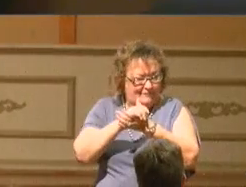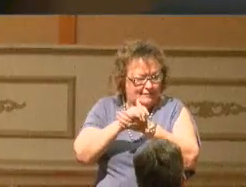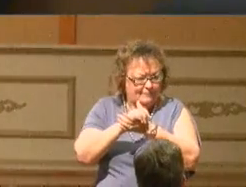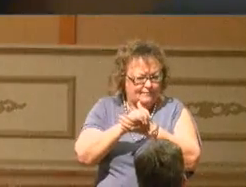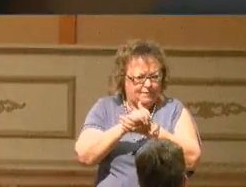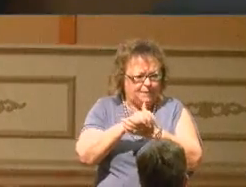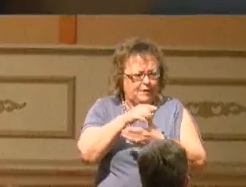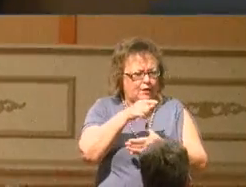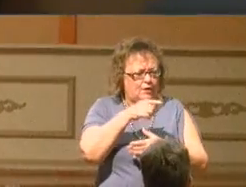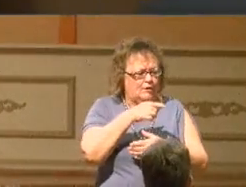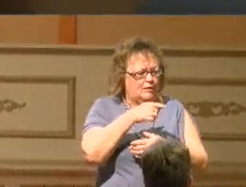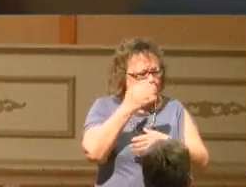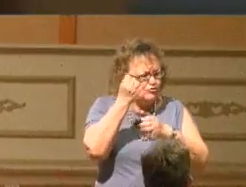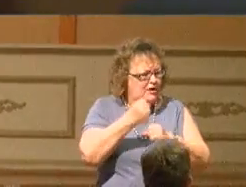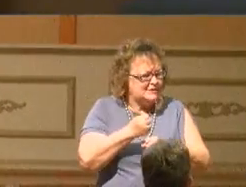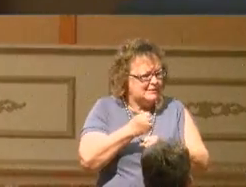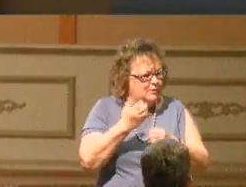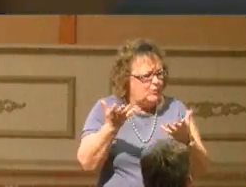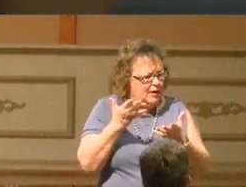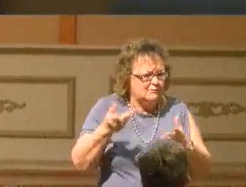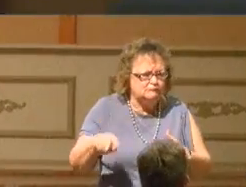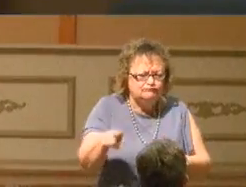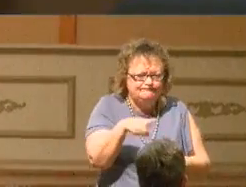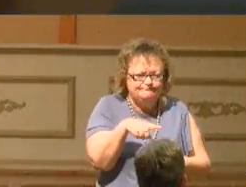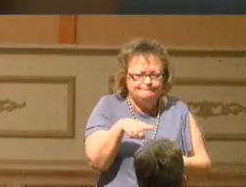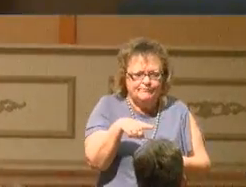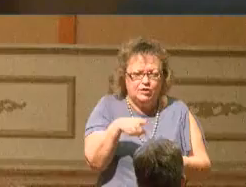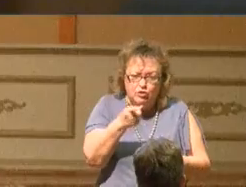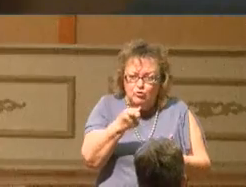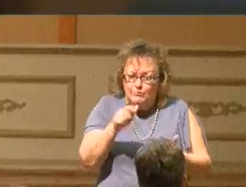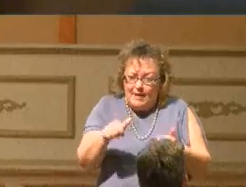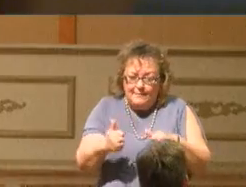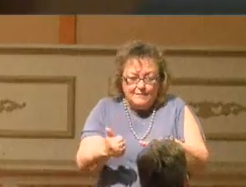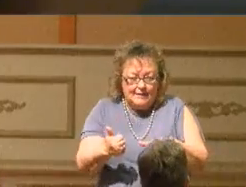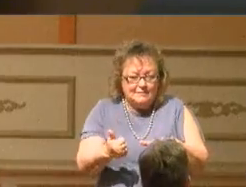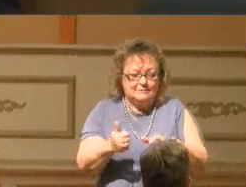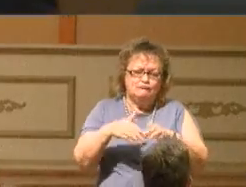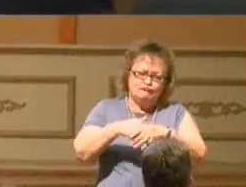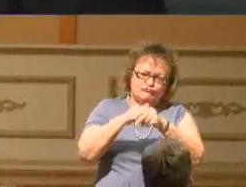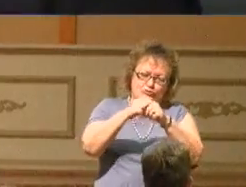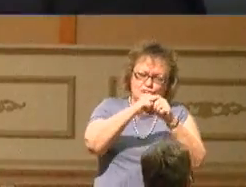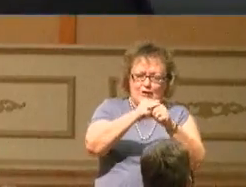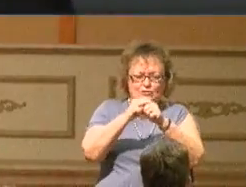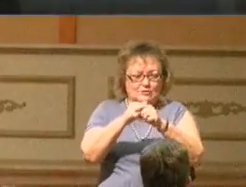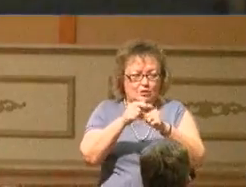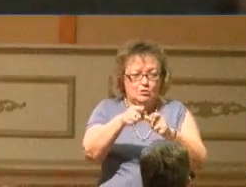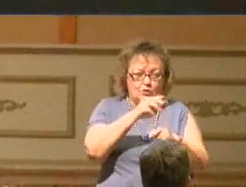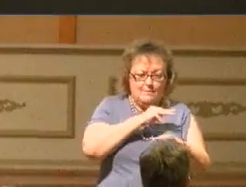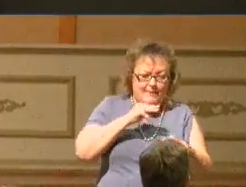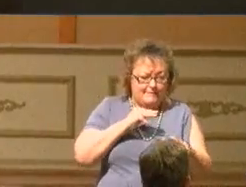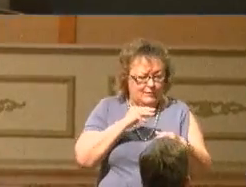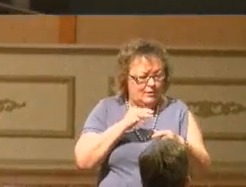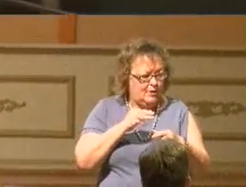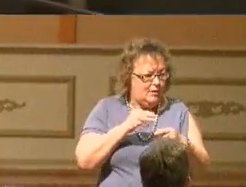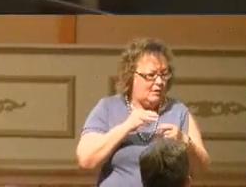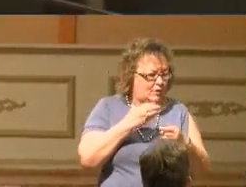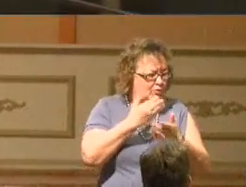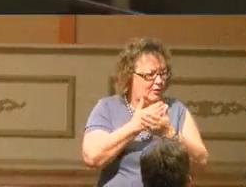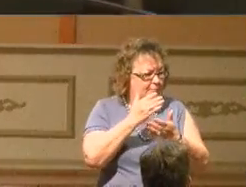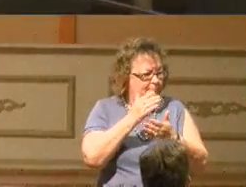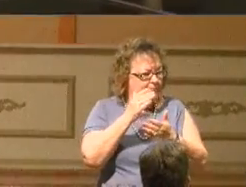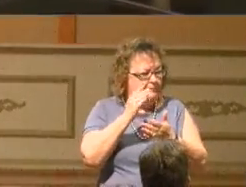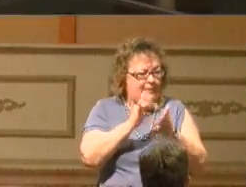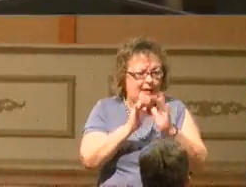are you trusting in for your eternal salvation? If you've been baptized, we congratulate you. If you're a member of a good Bible